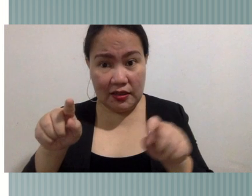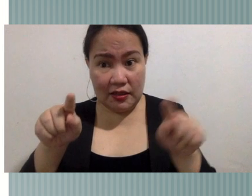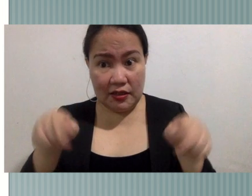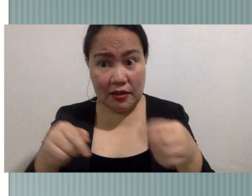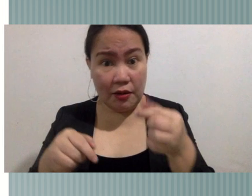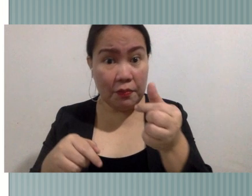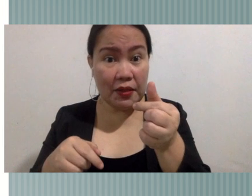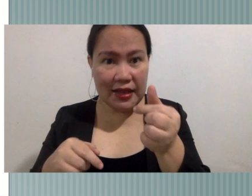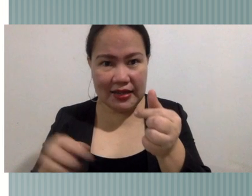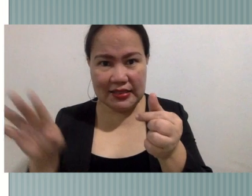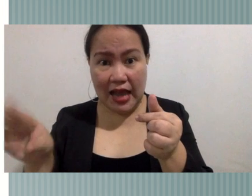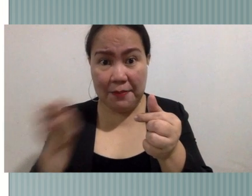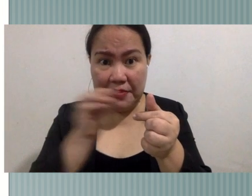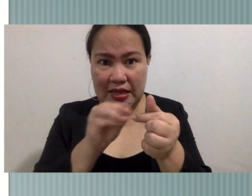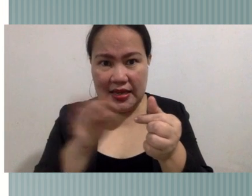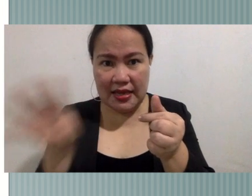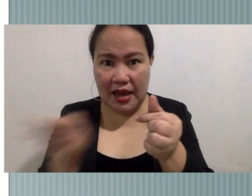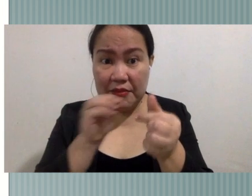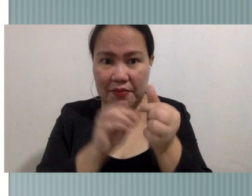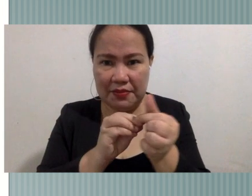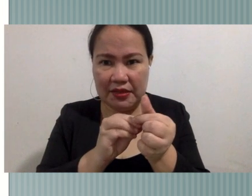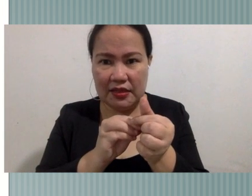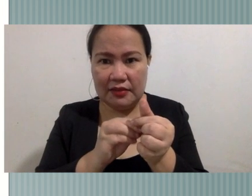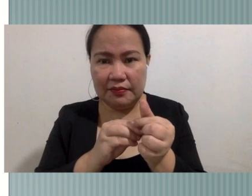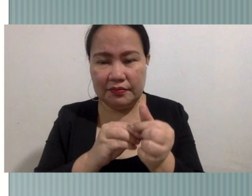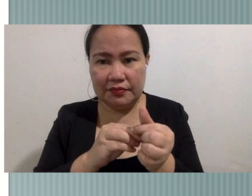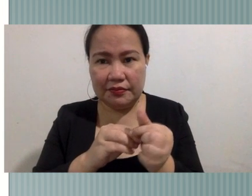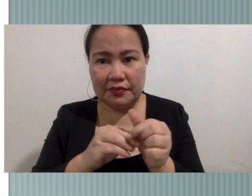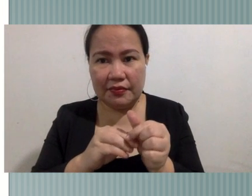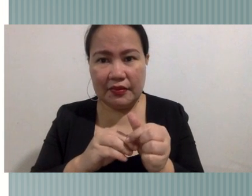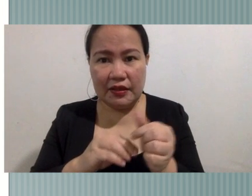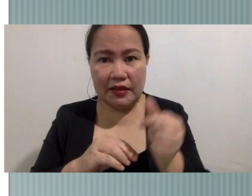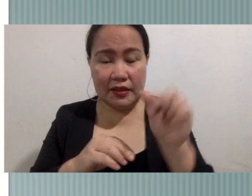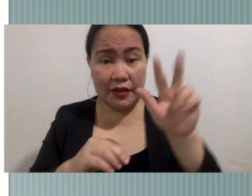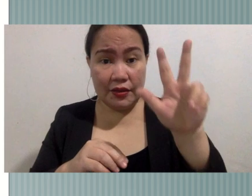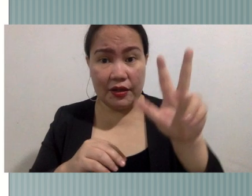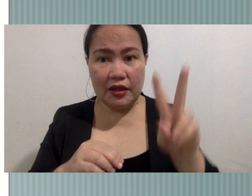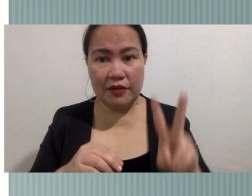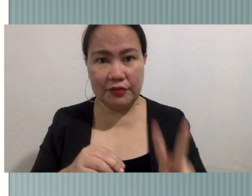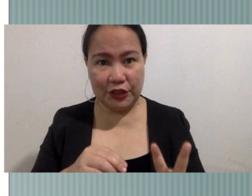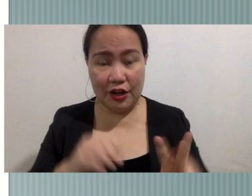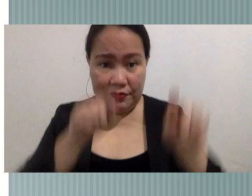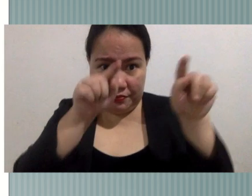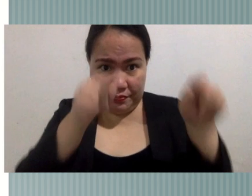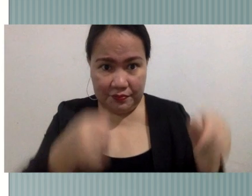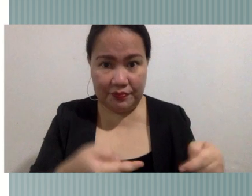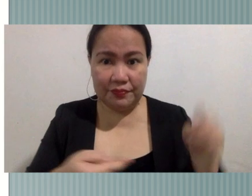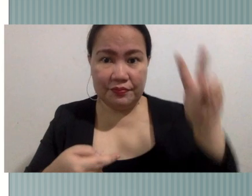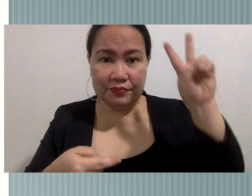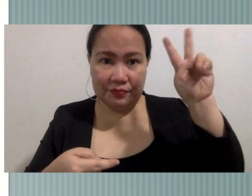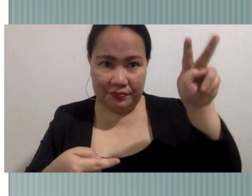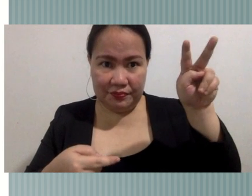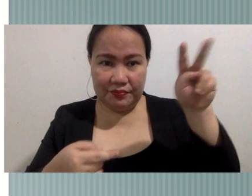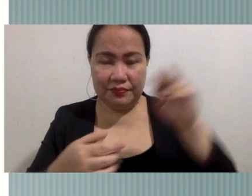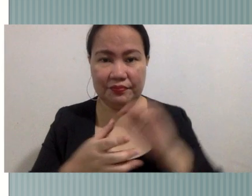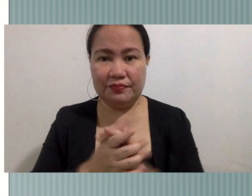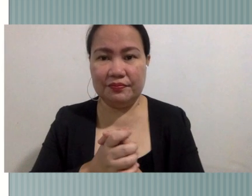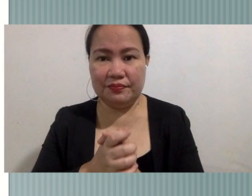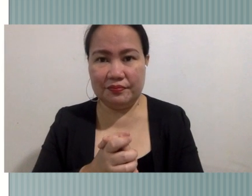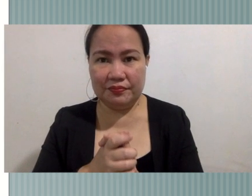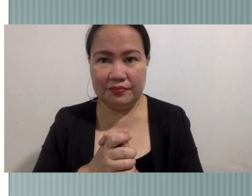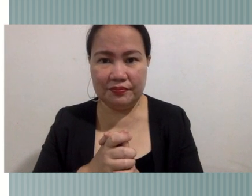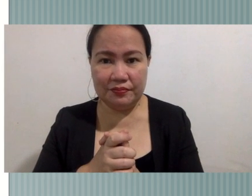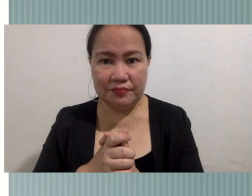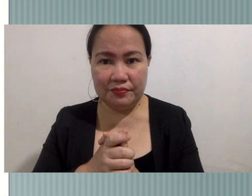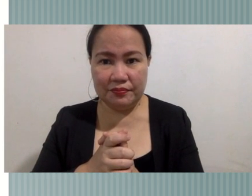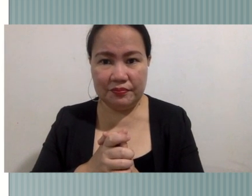plus. Bakit plus? Dahil ang sign dito ay positive. So, x plus 3 over 2 squared.